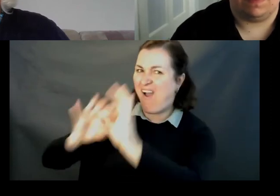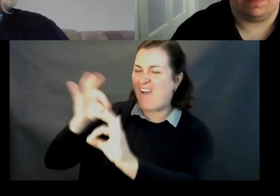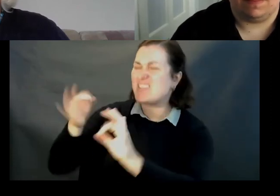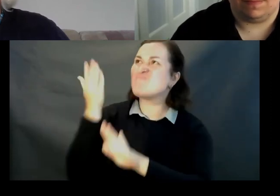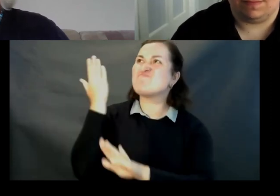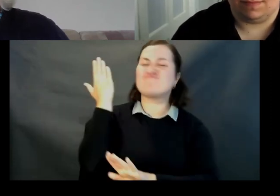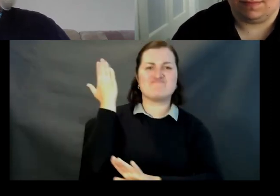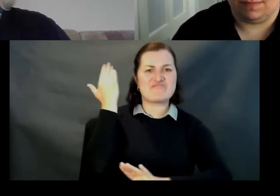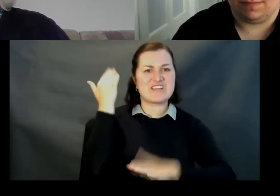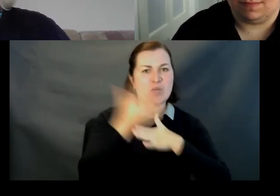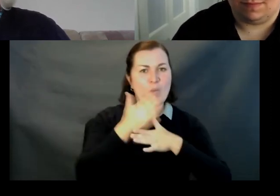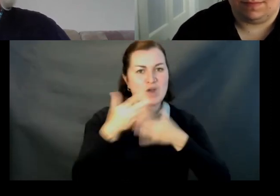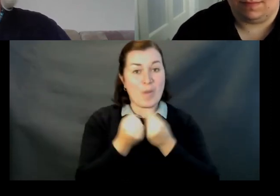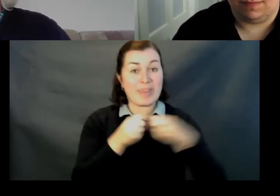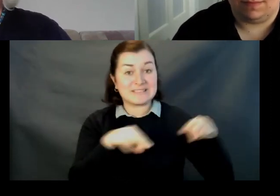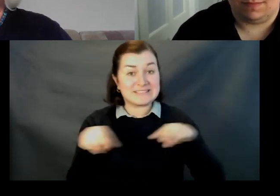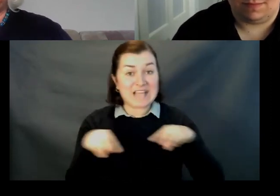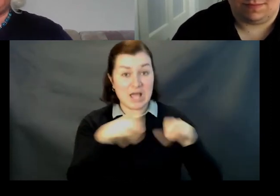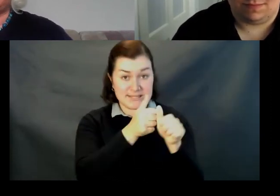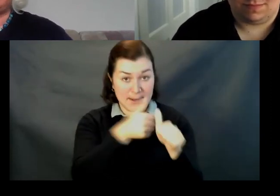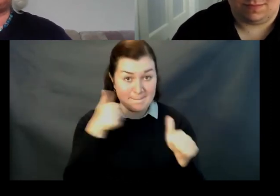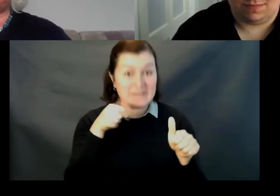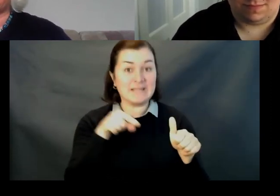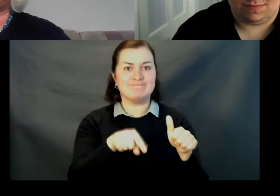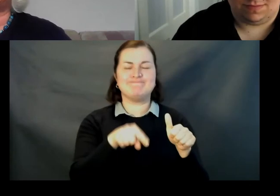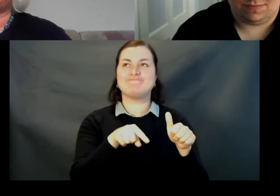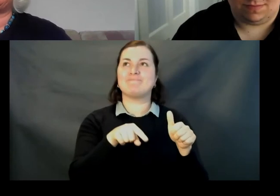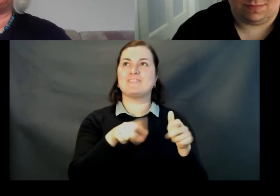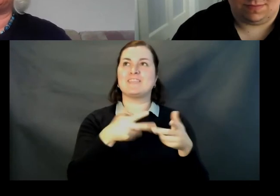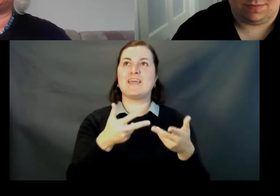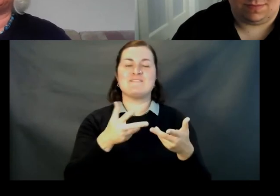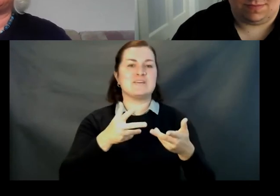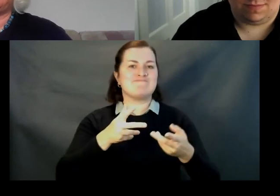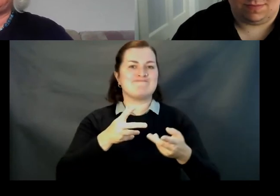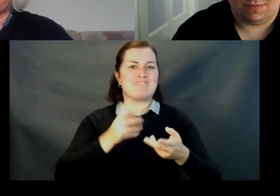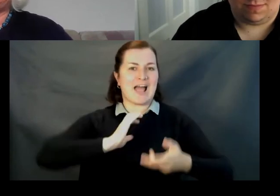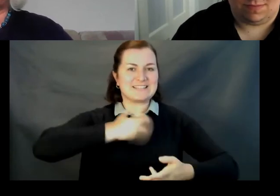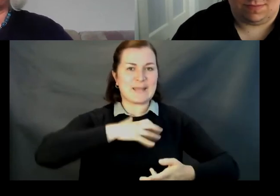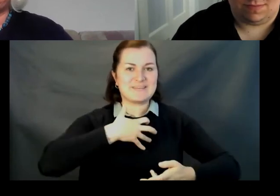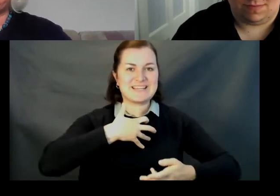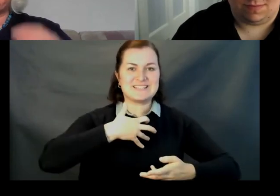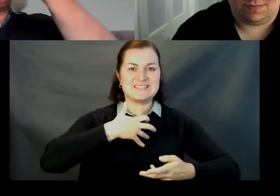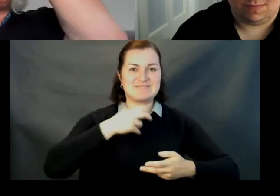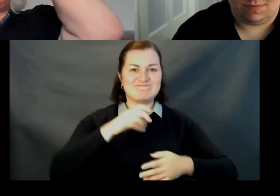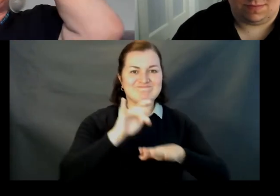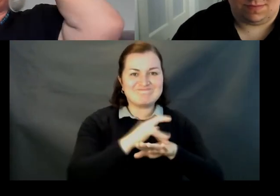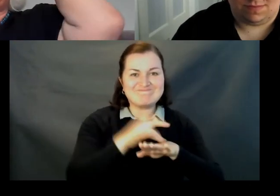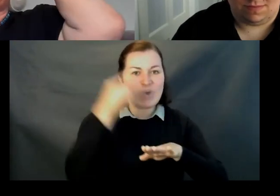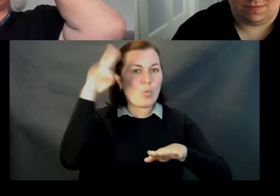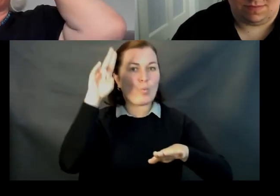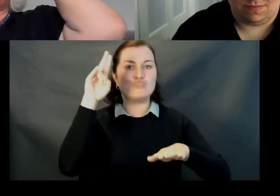is Sita Patel, who has done a sort of adaptation of Rite of Spring. And she is